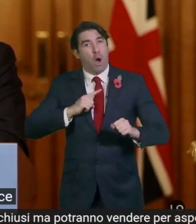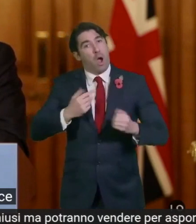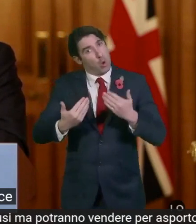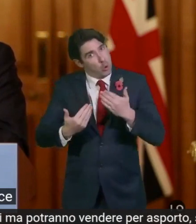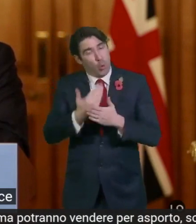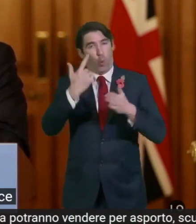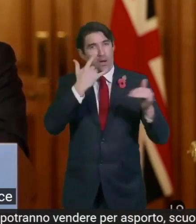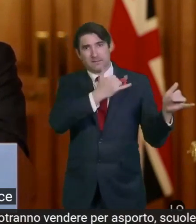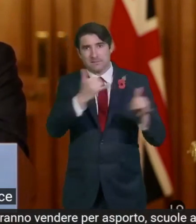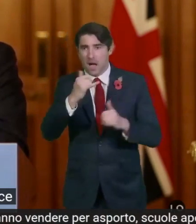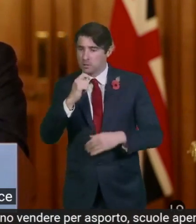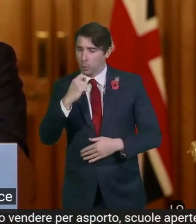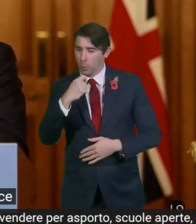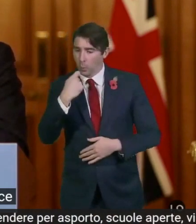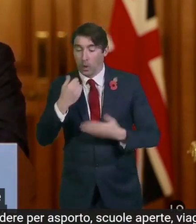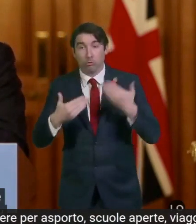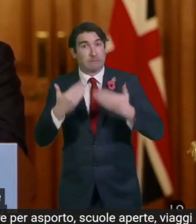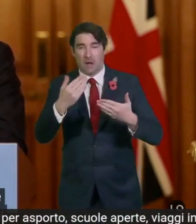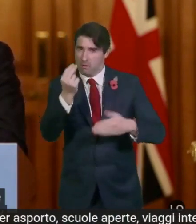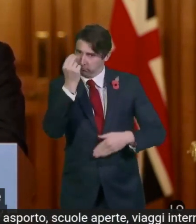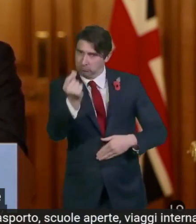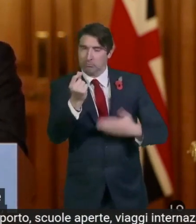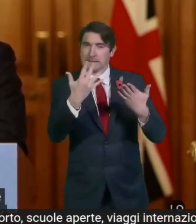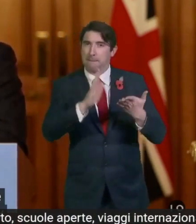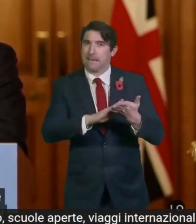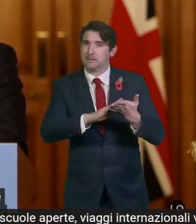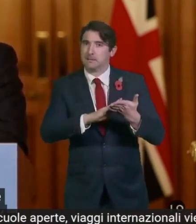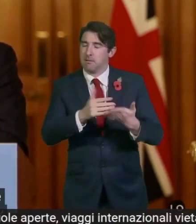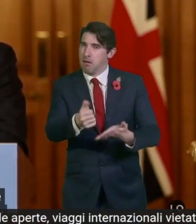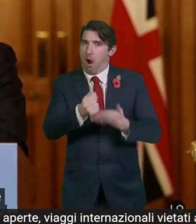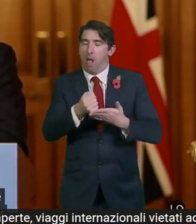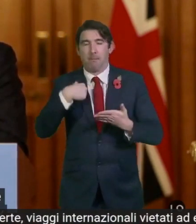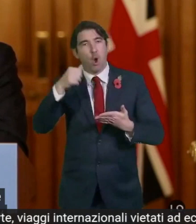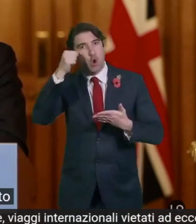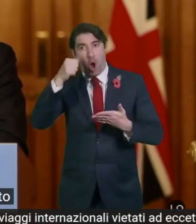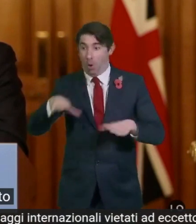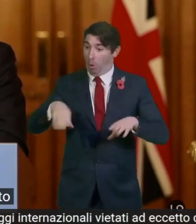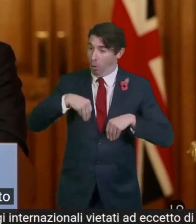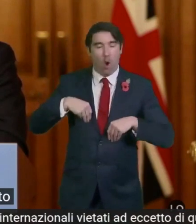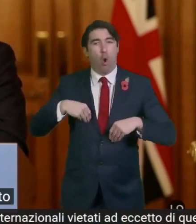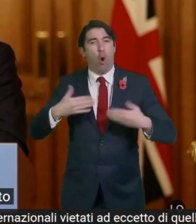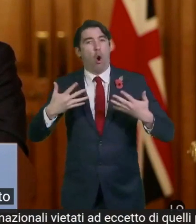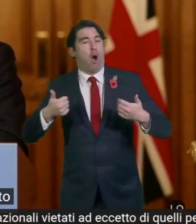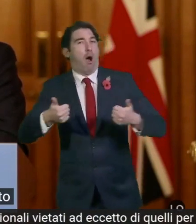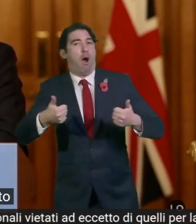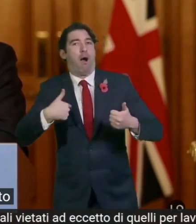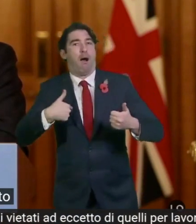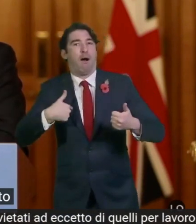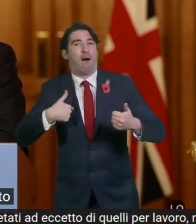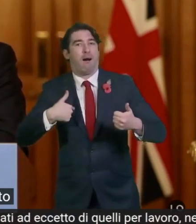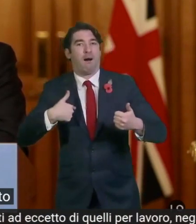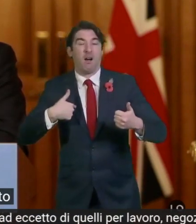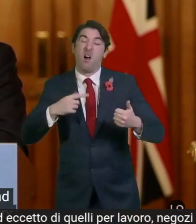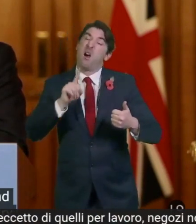in the meantime, we have to put in place these tougher measures for now until the 2nd of December